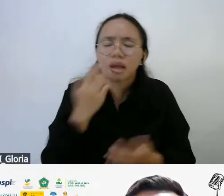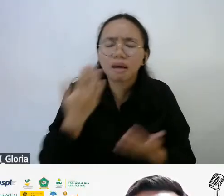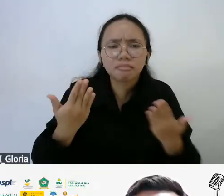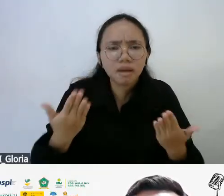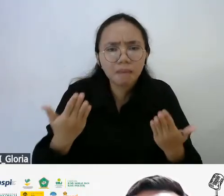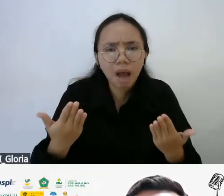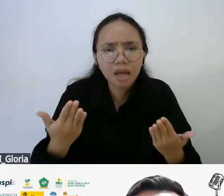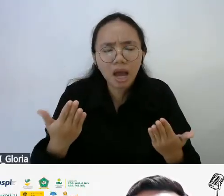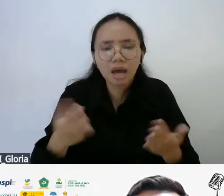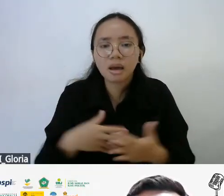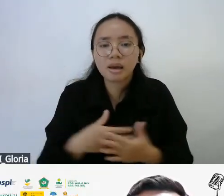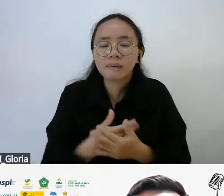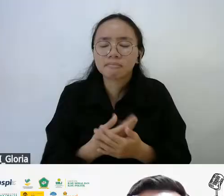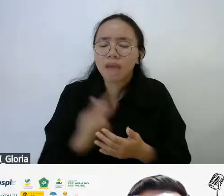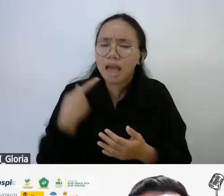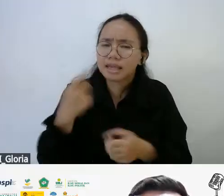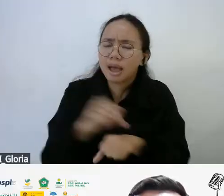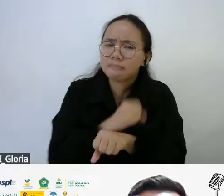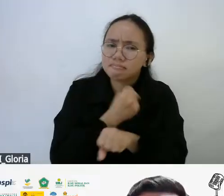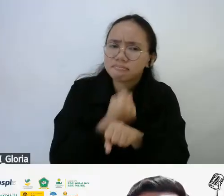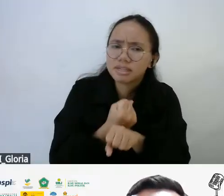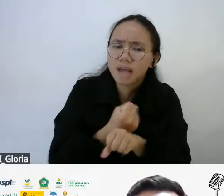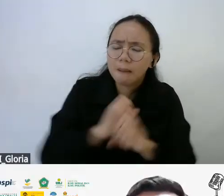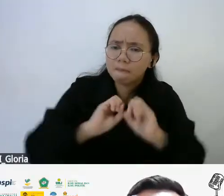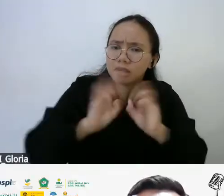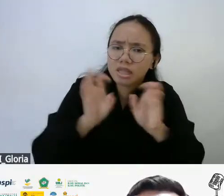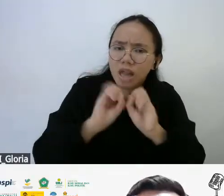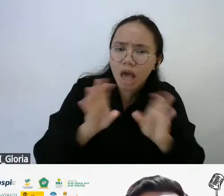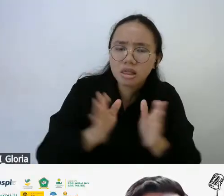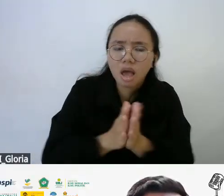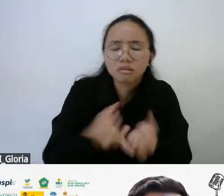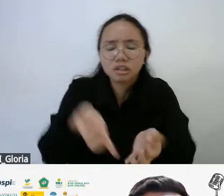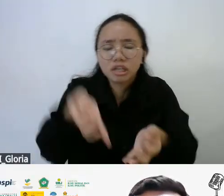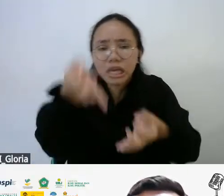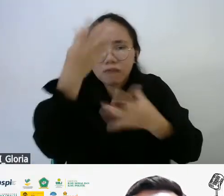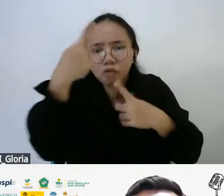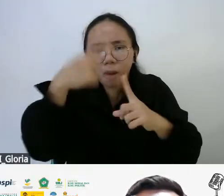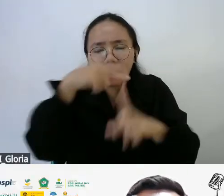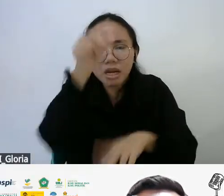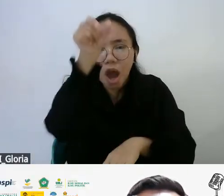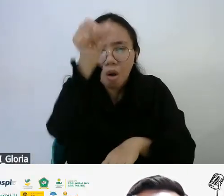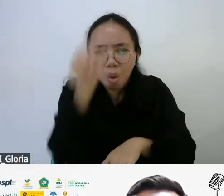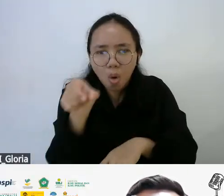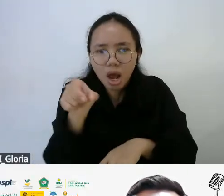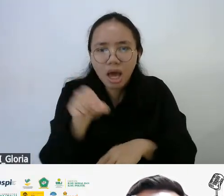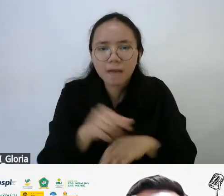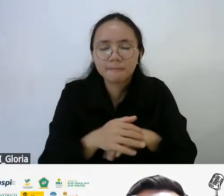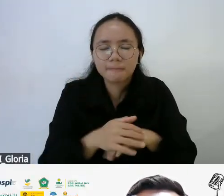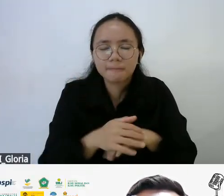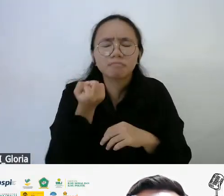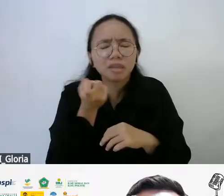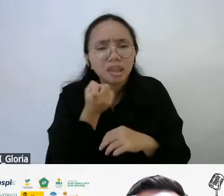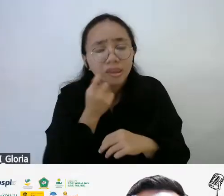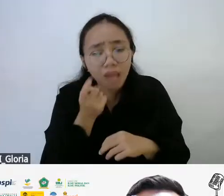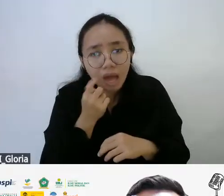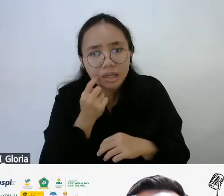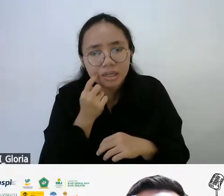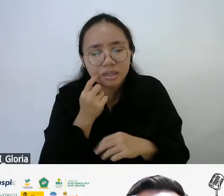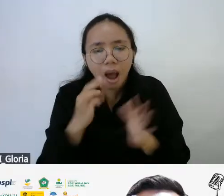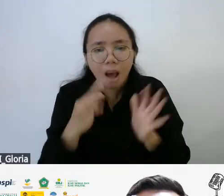so much information about brain injuries and stroke and spinal cord injuries, But for the regular person or